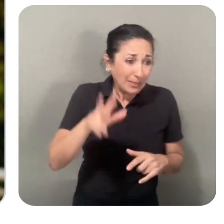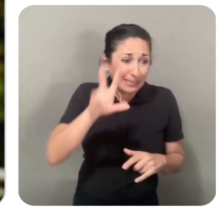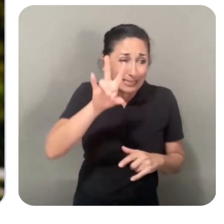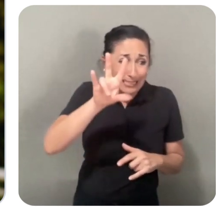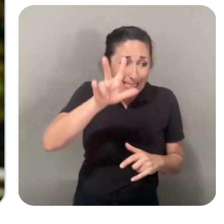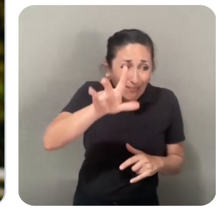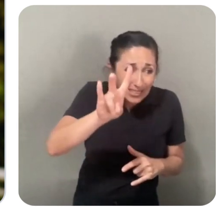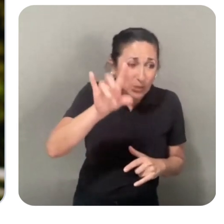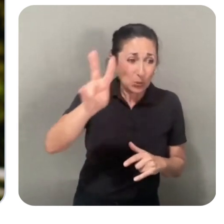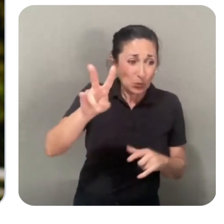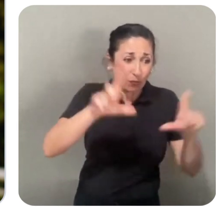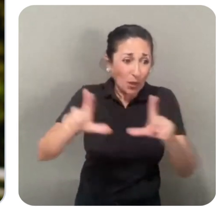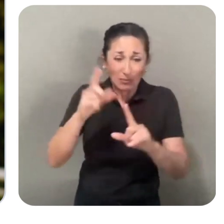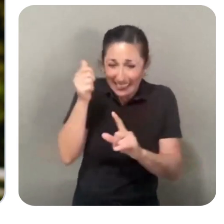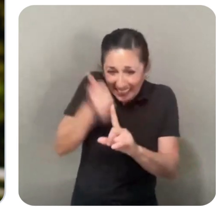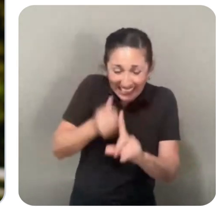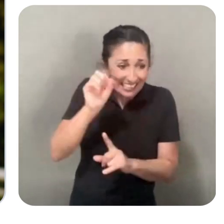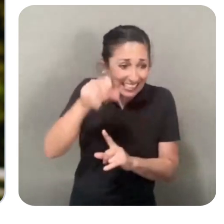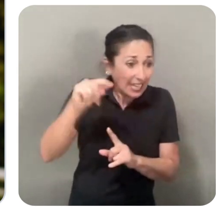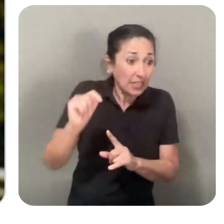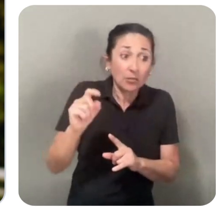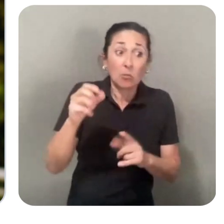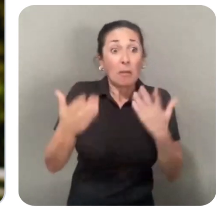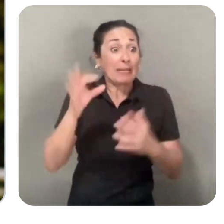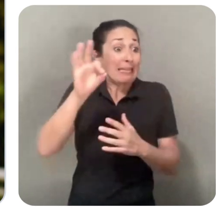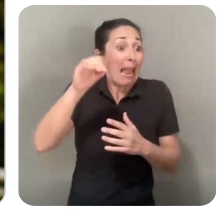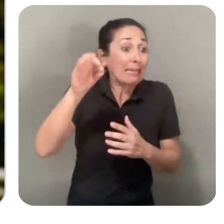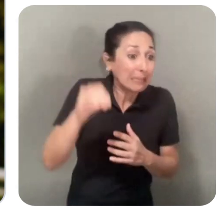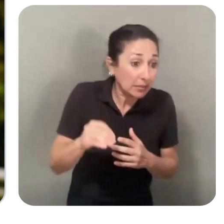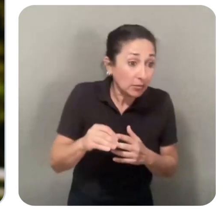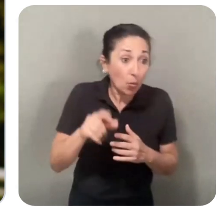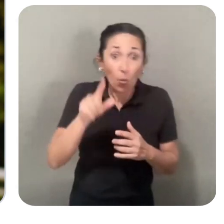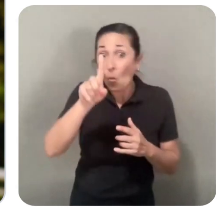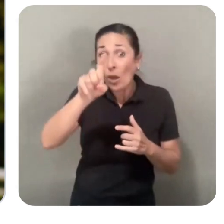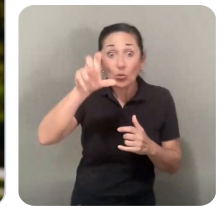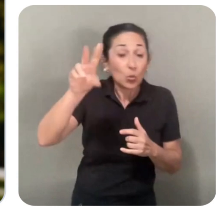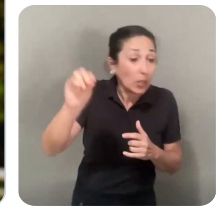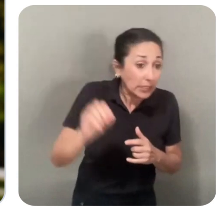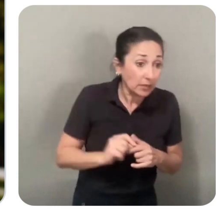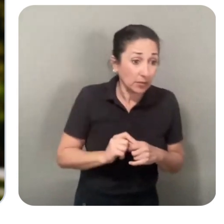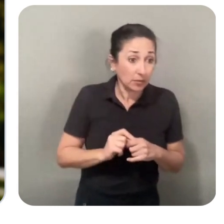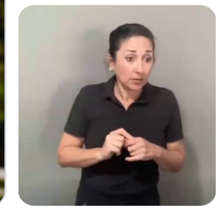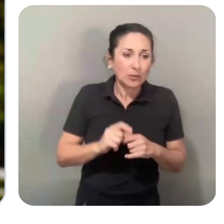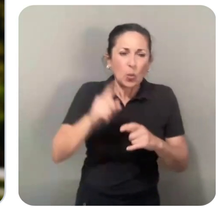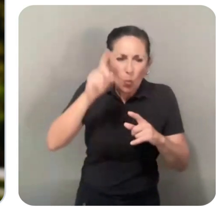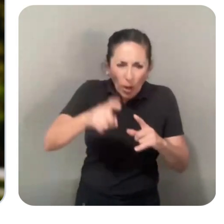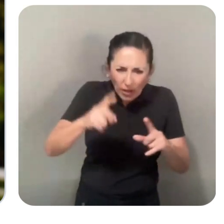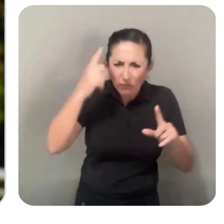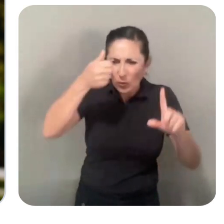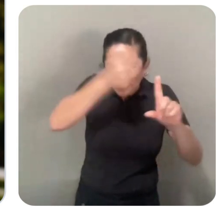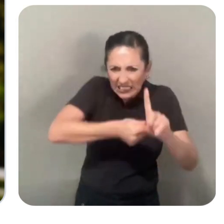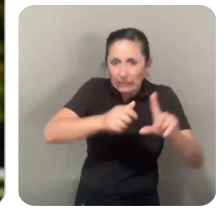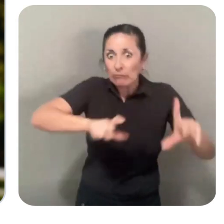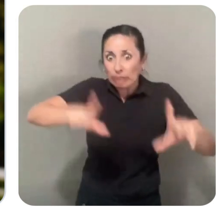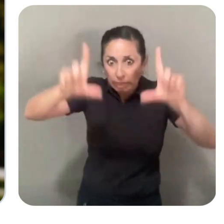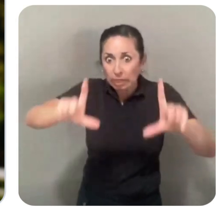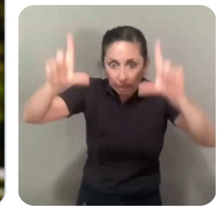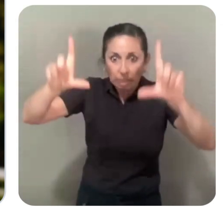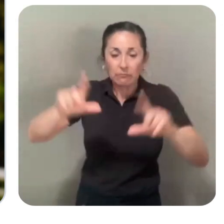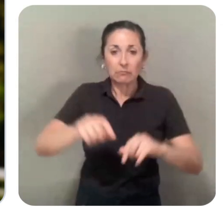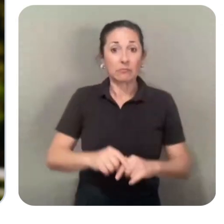120 if you can pull it off. And you have to render these frames twice, one for each display.